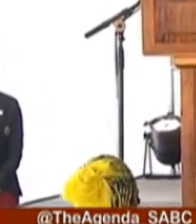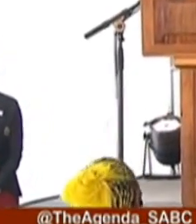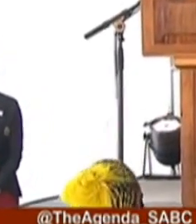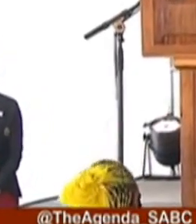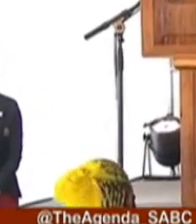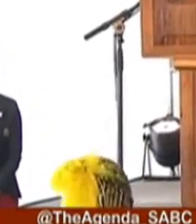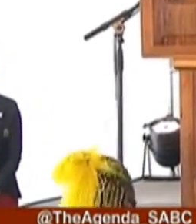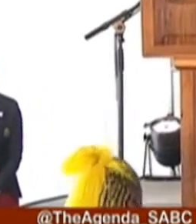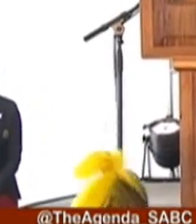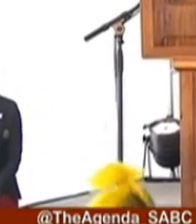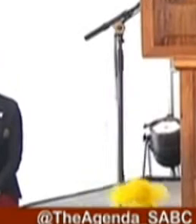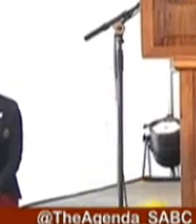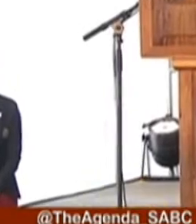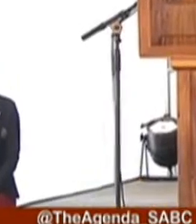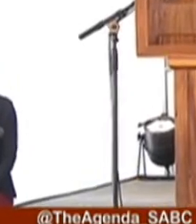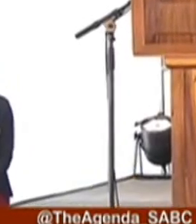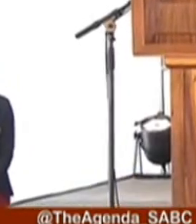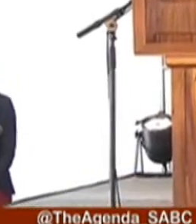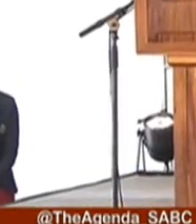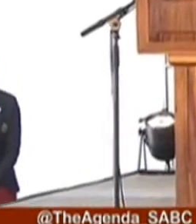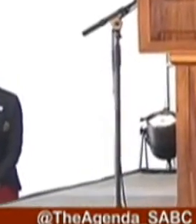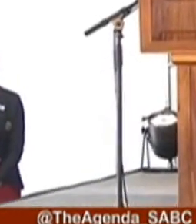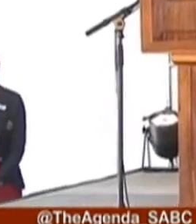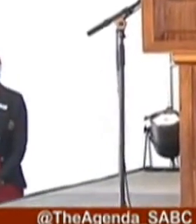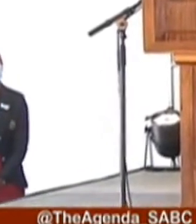Let's be seated, please.